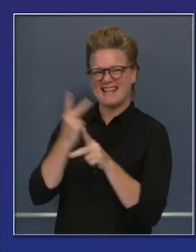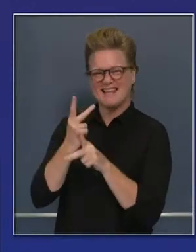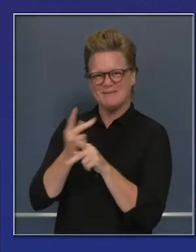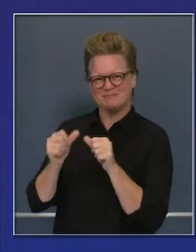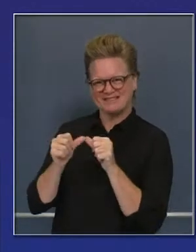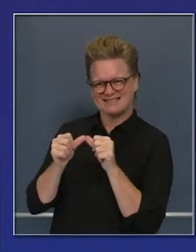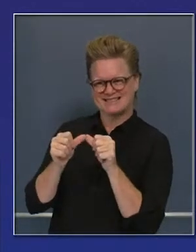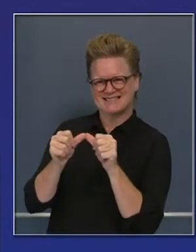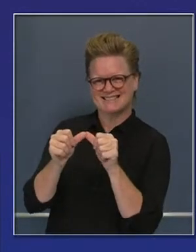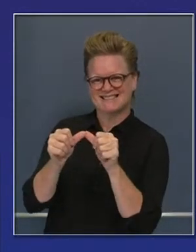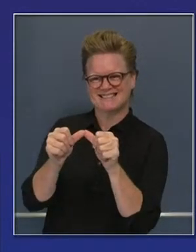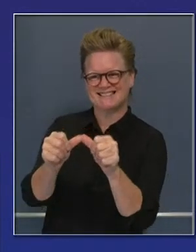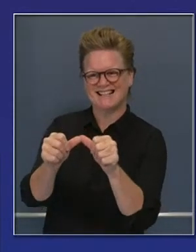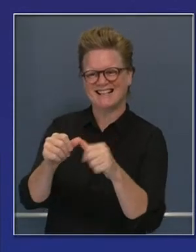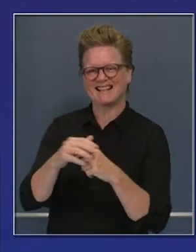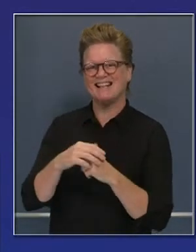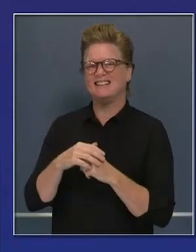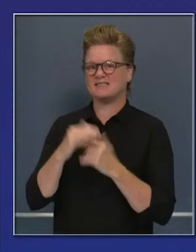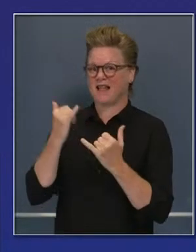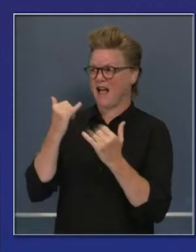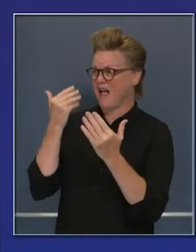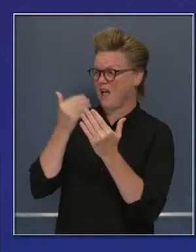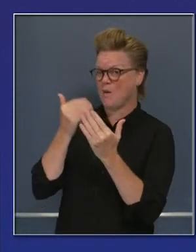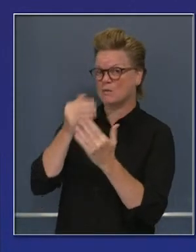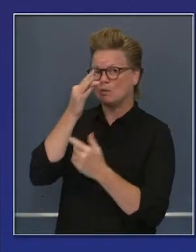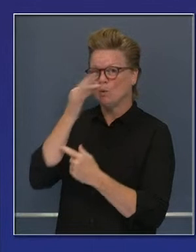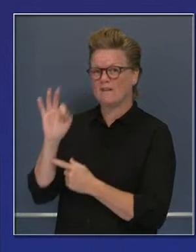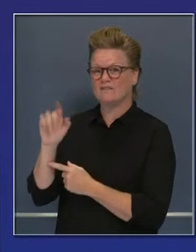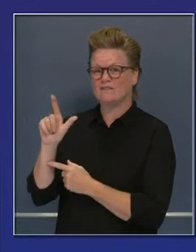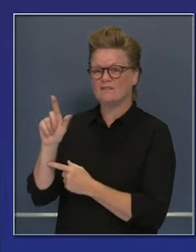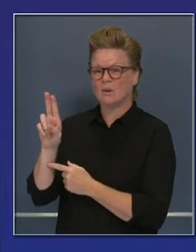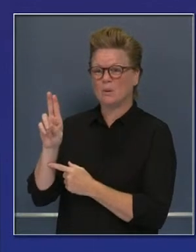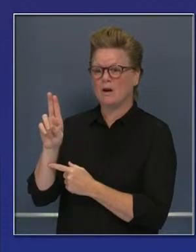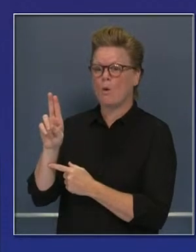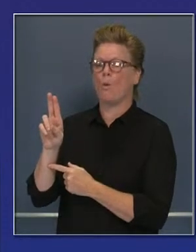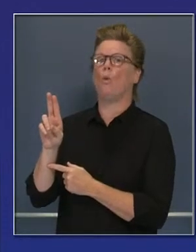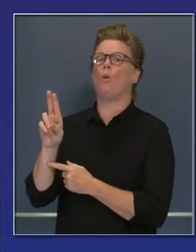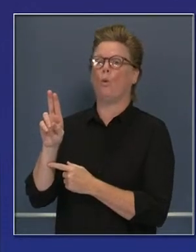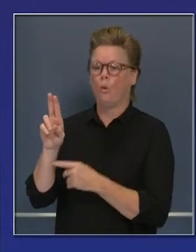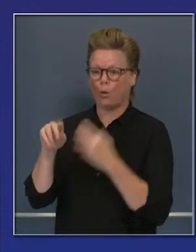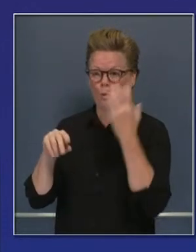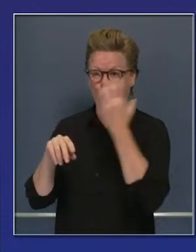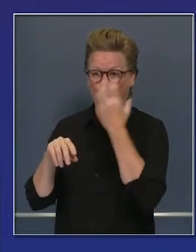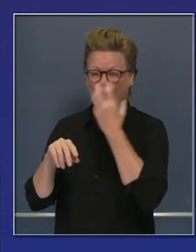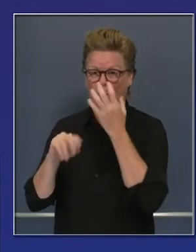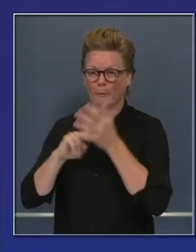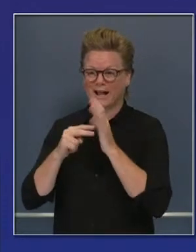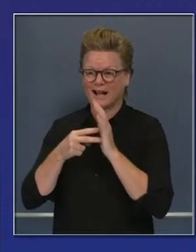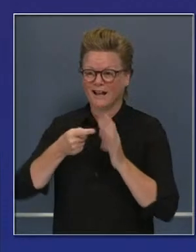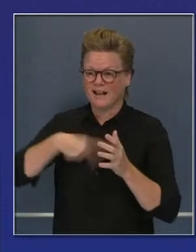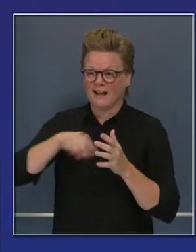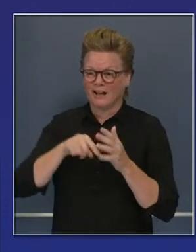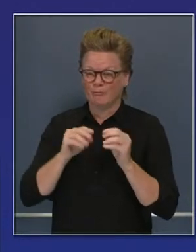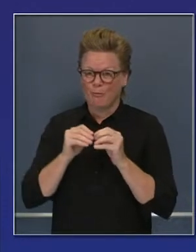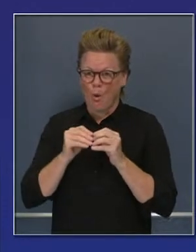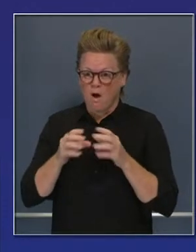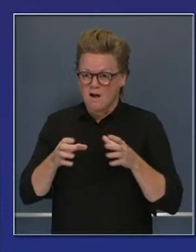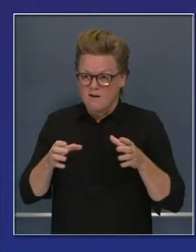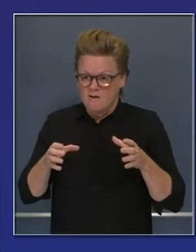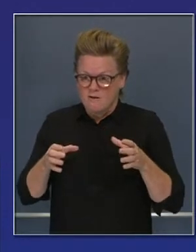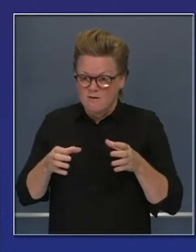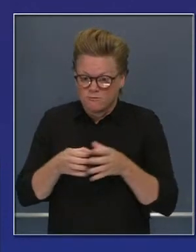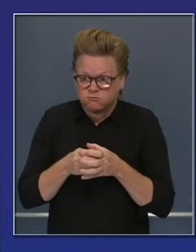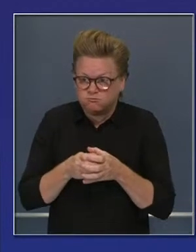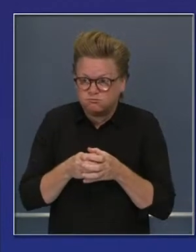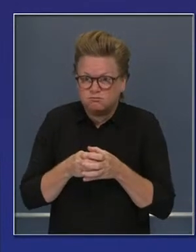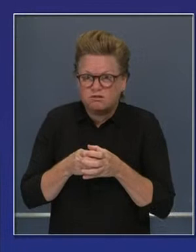certain activities are harder to do outdoors, we want to make sure as a state we go in with the lowest levels of transmission. And our